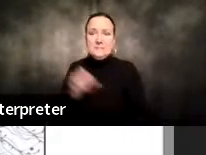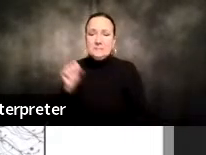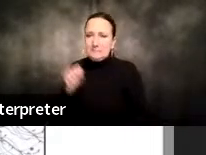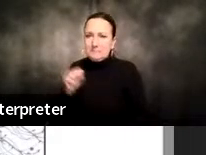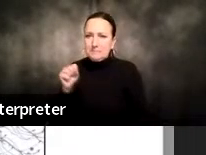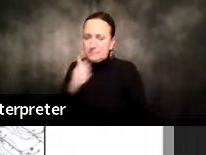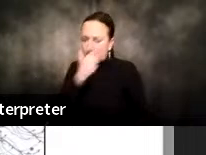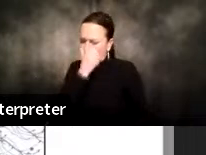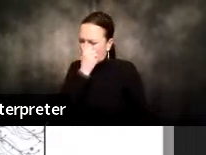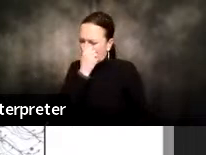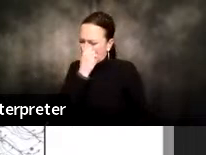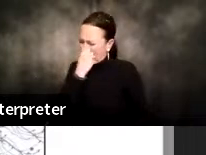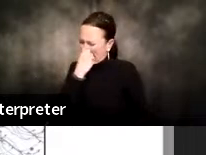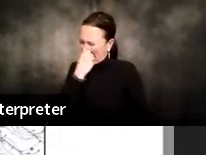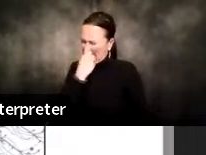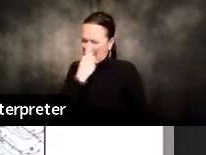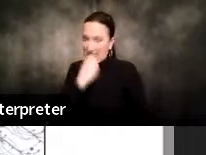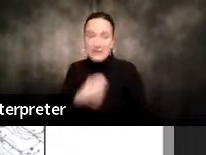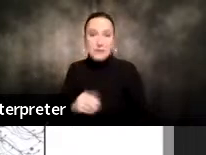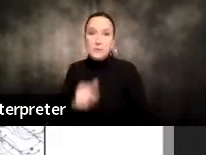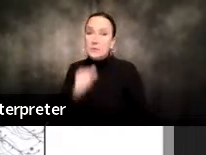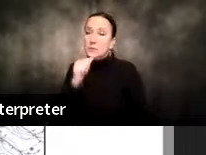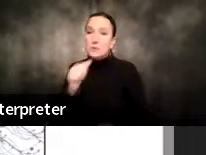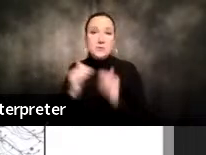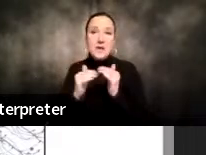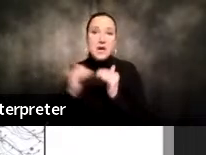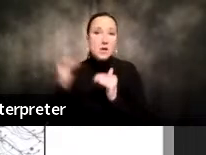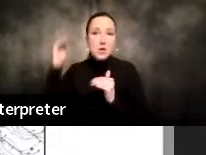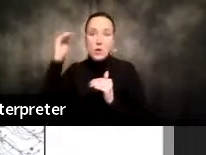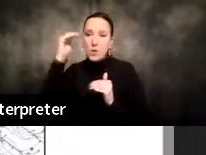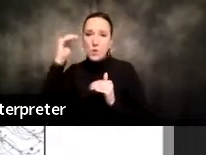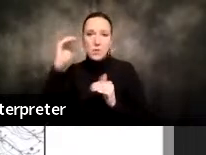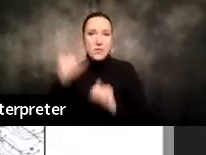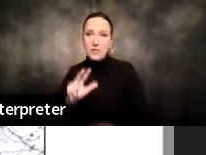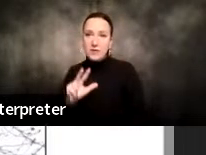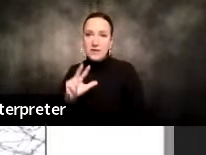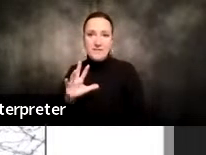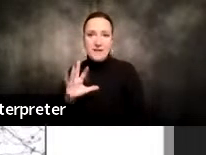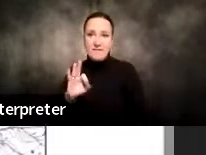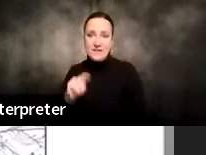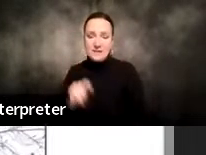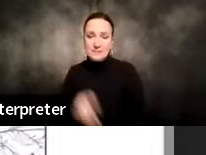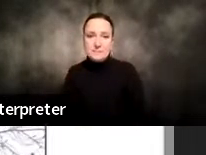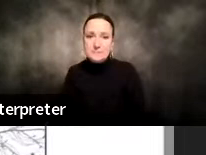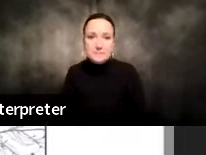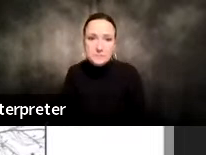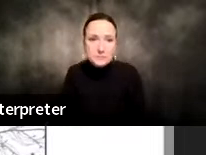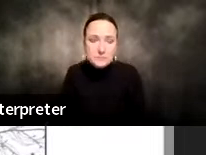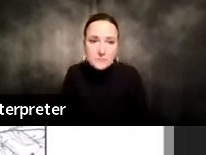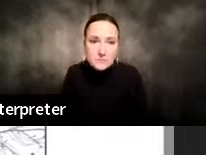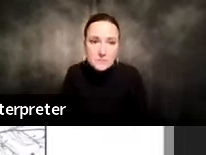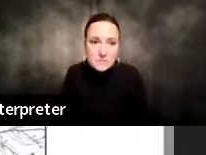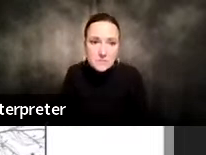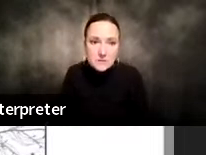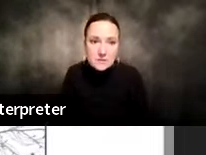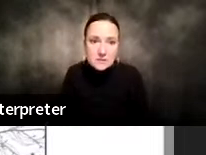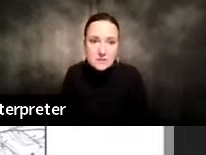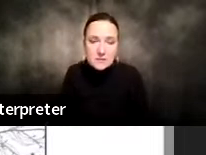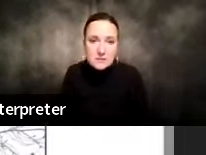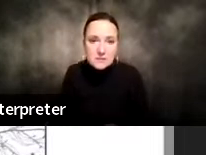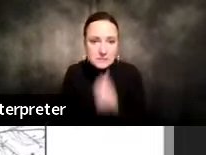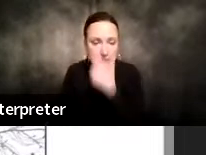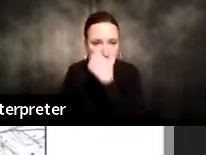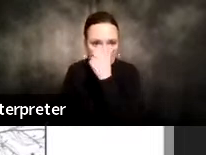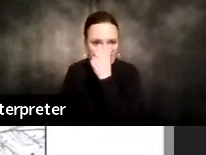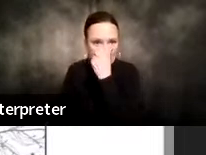question. We are sure that we do not exceed 35 feet in height. Okay. And I think someone asked this